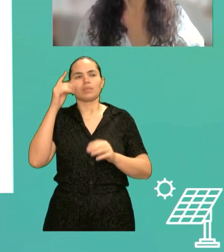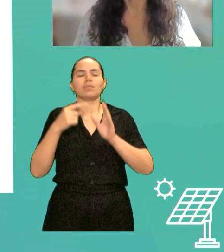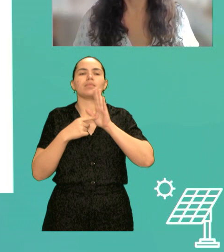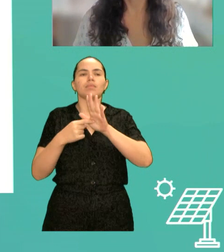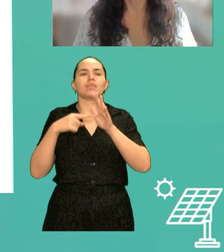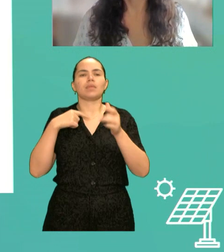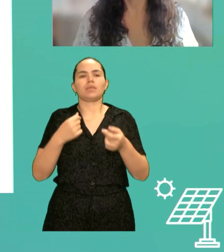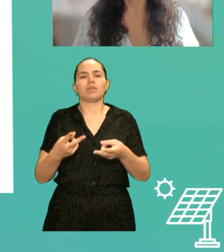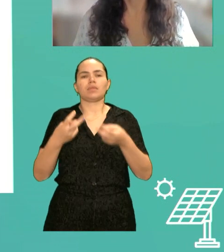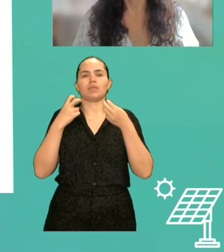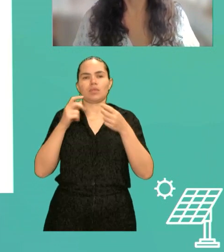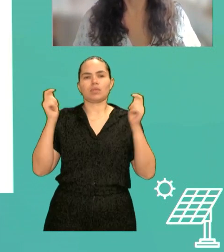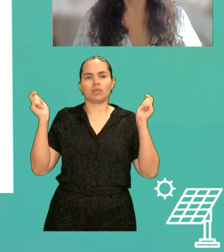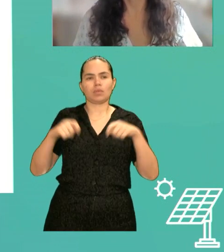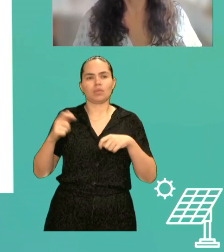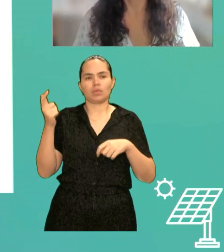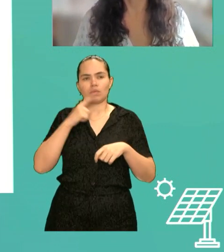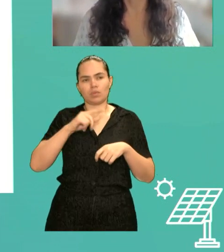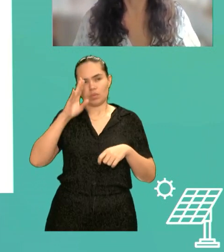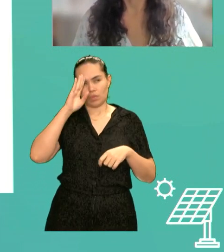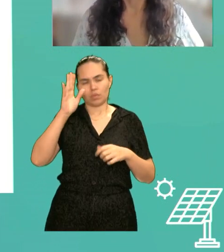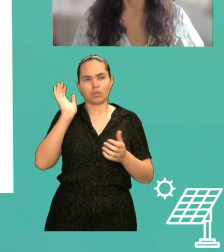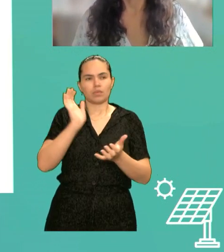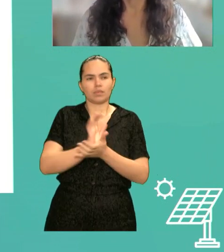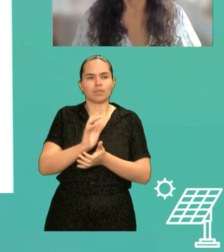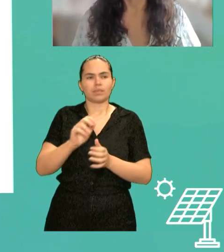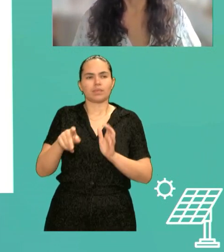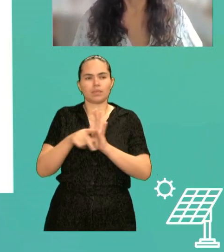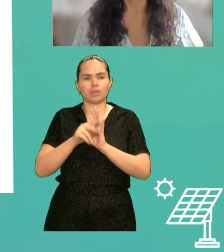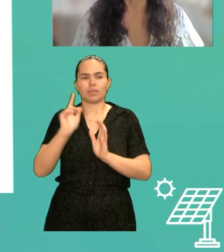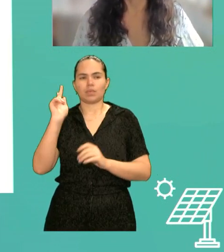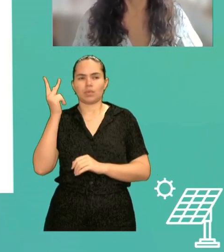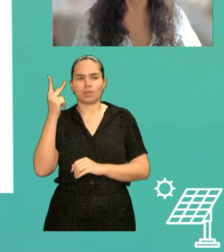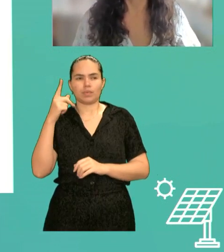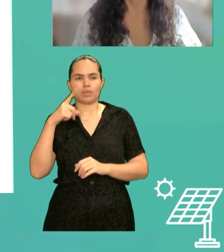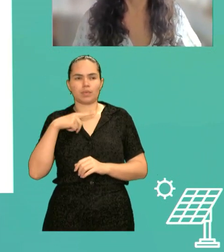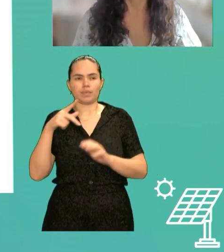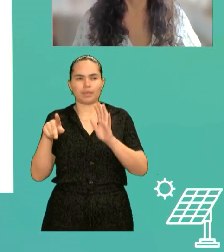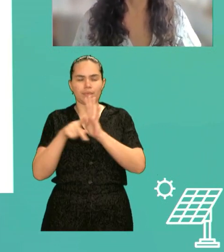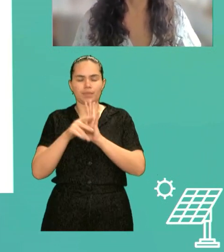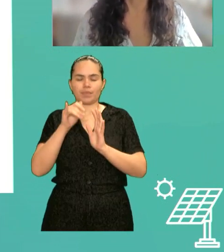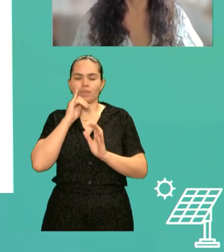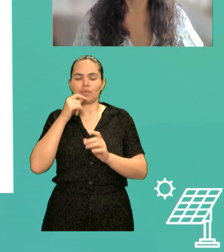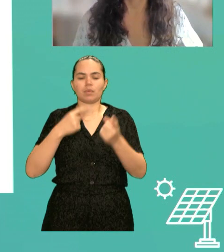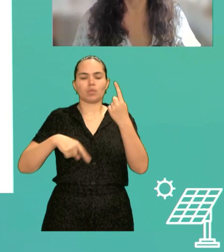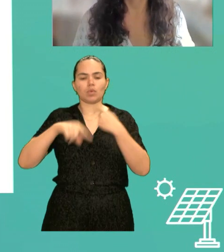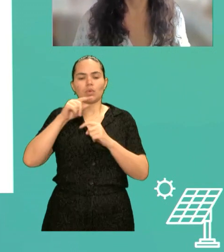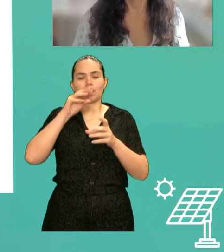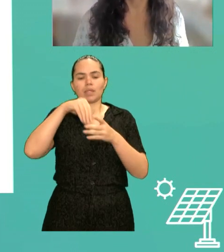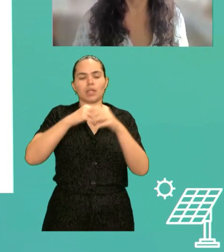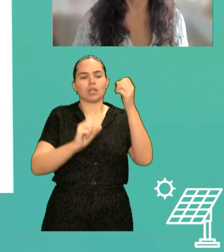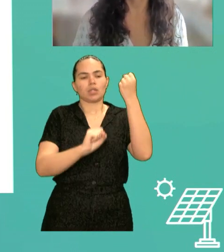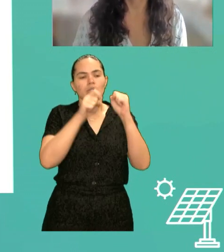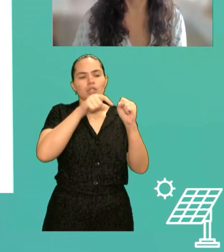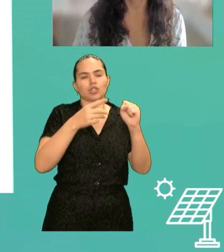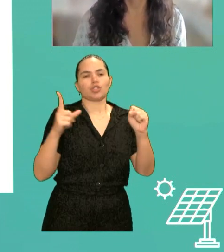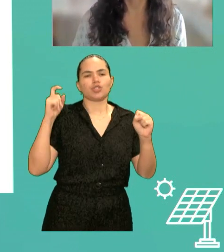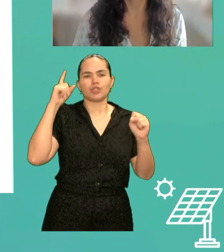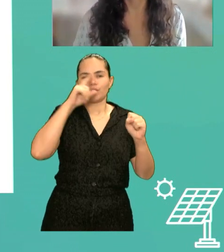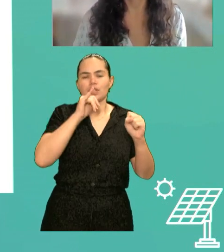for decarbonization in industries with difficult emissions to mitigate. For example, the steel milling